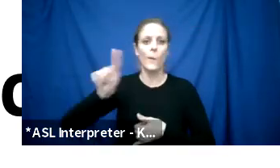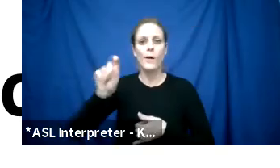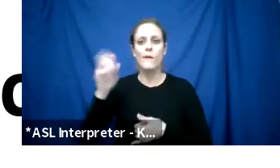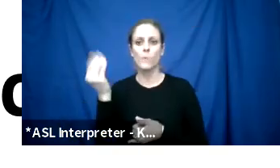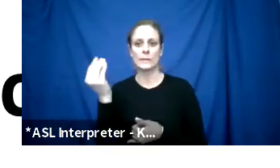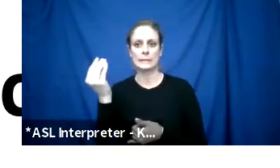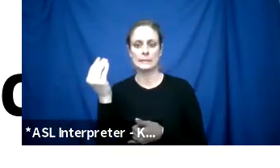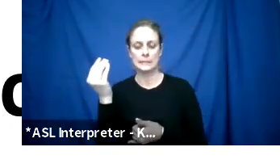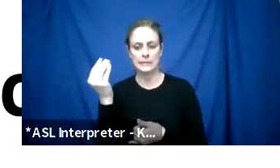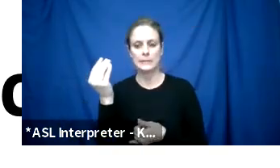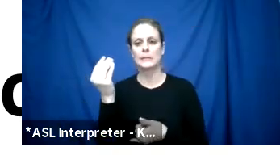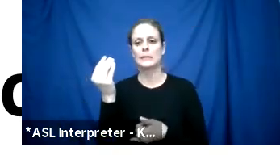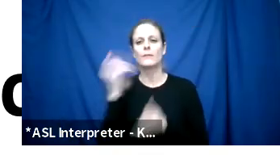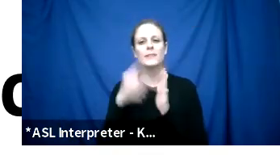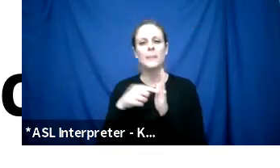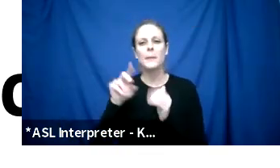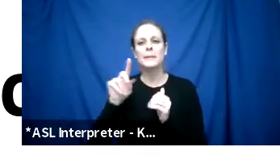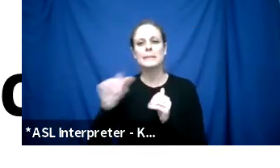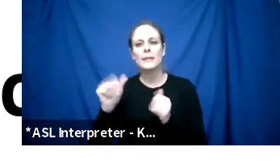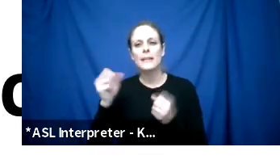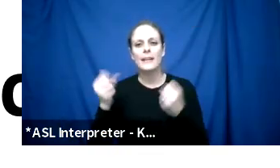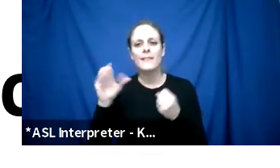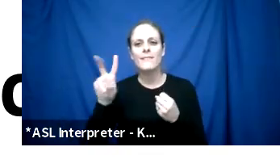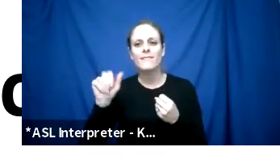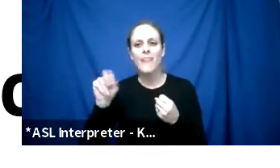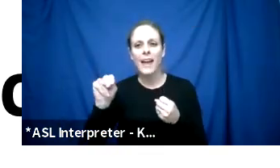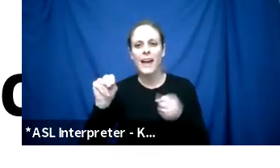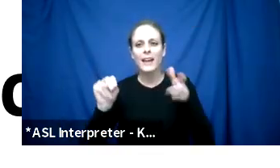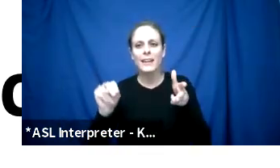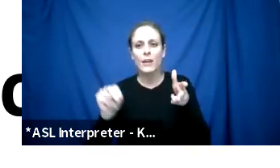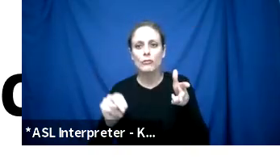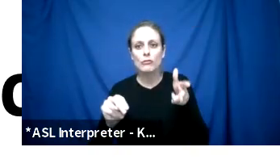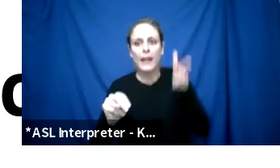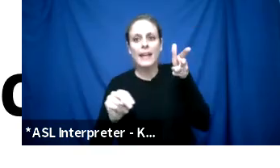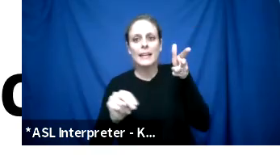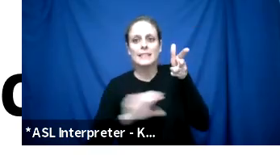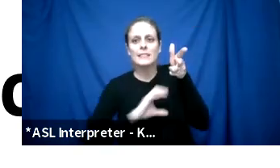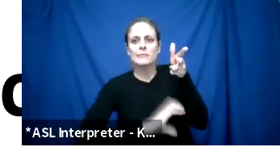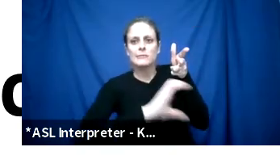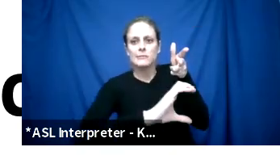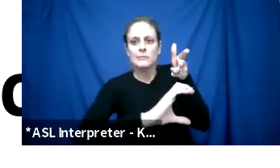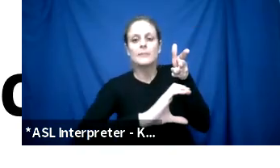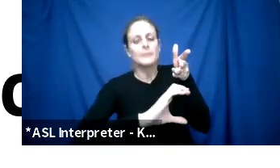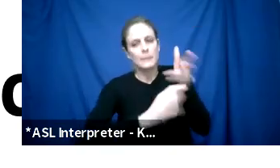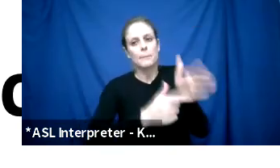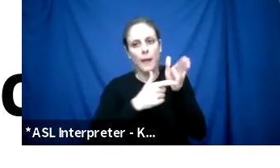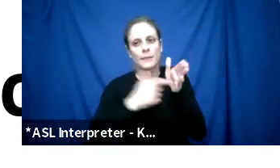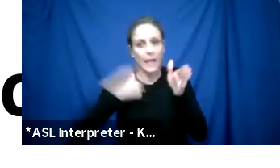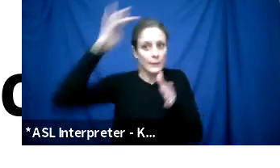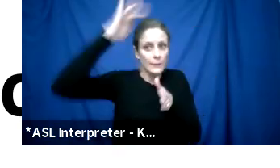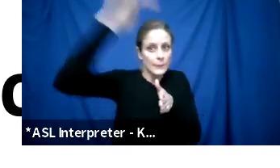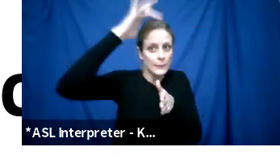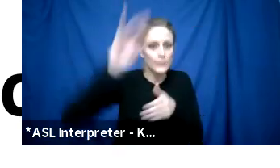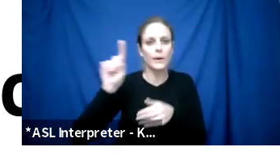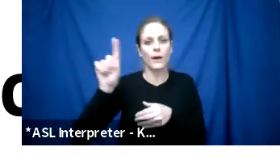as a raised roof van, to be able to get underneath that canopy. Okay, 114 if you decide to put up the canopy. Moving